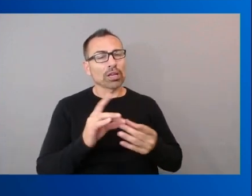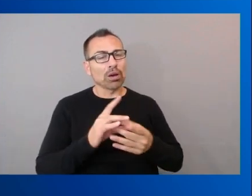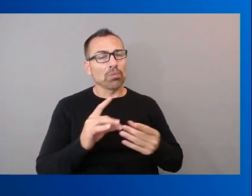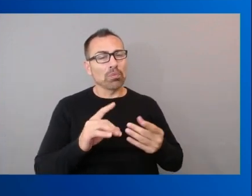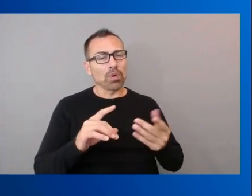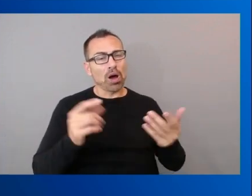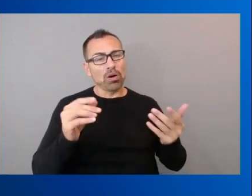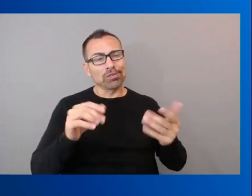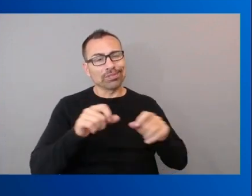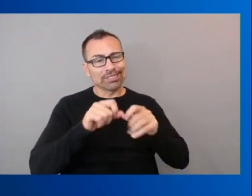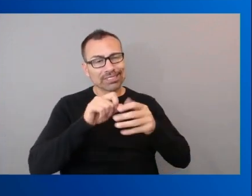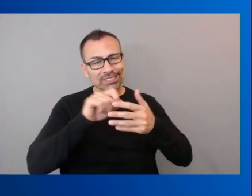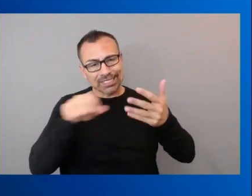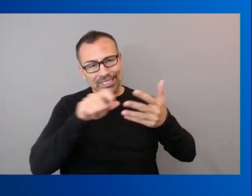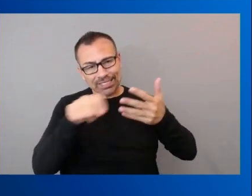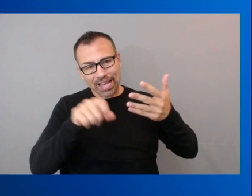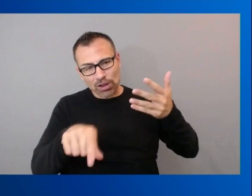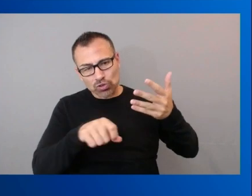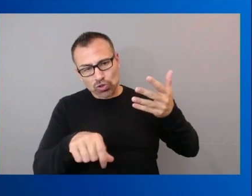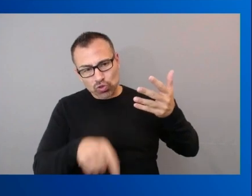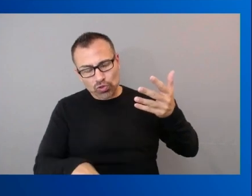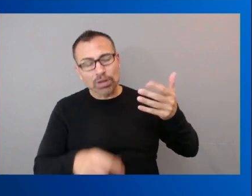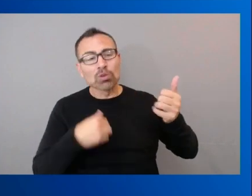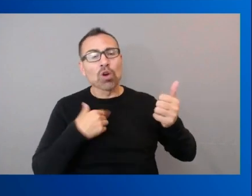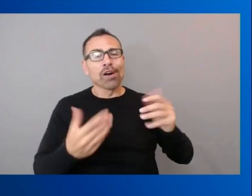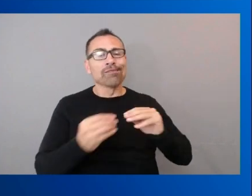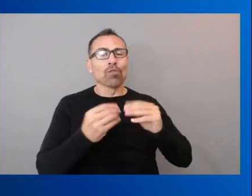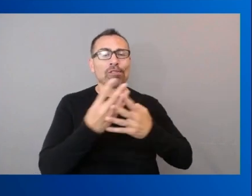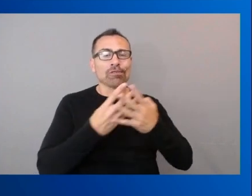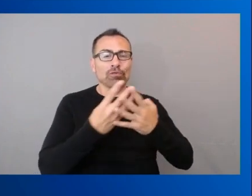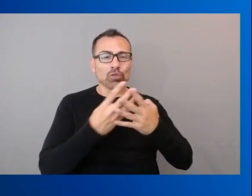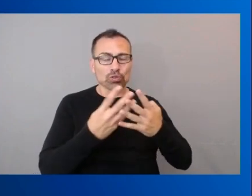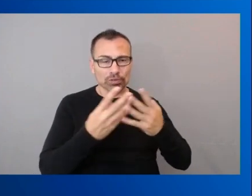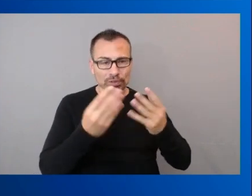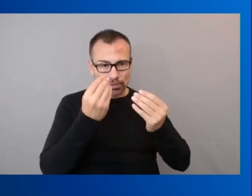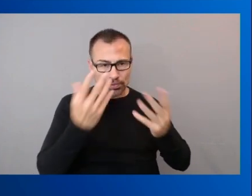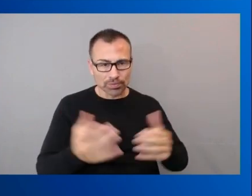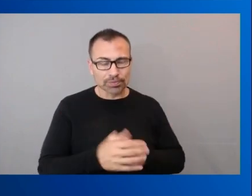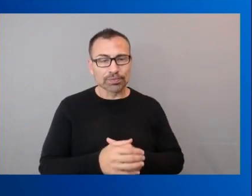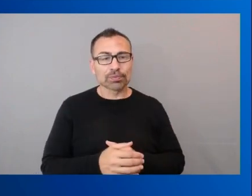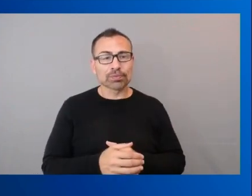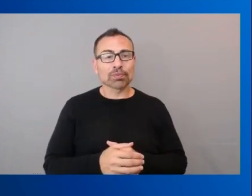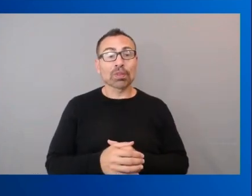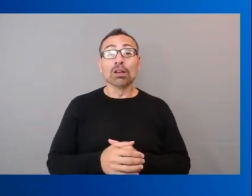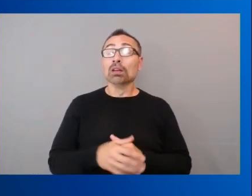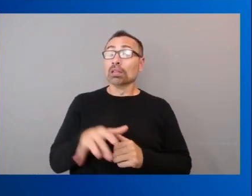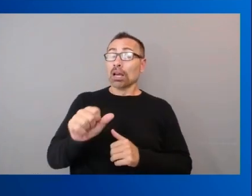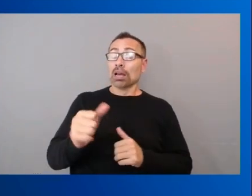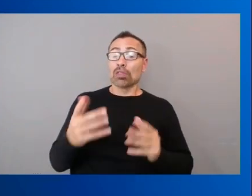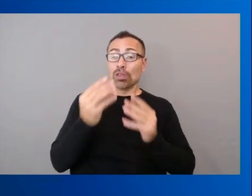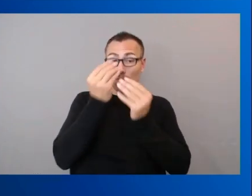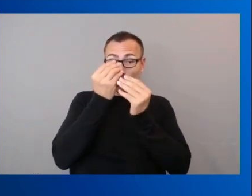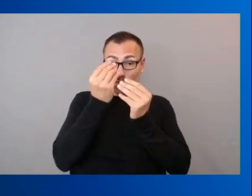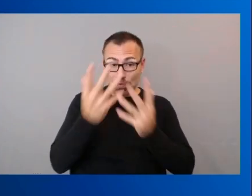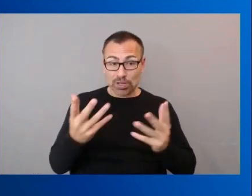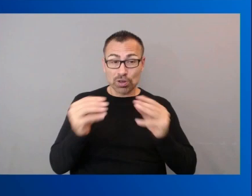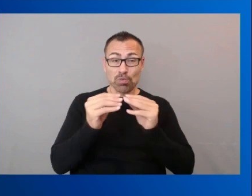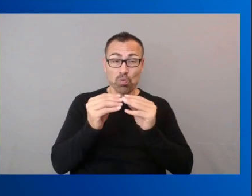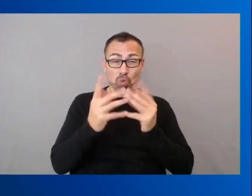on. Yeah. So I think that's a positive. Well, the more information, the more data, the more granular you can get. You have more breadth